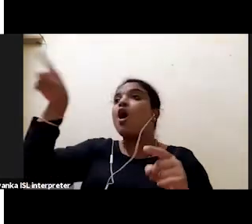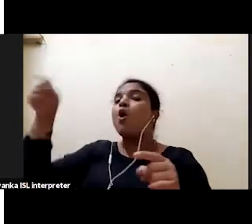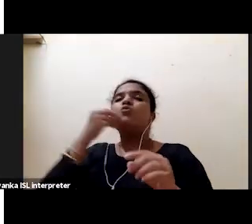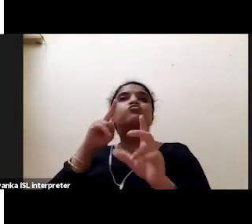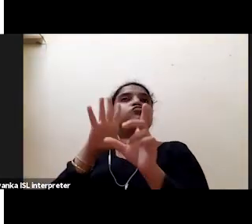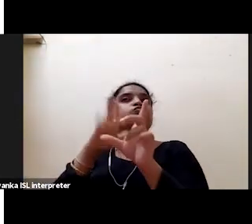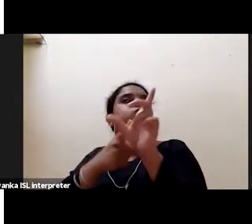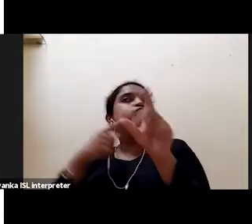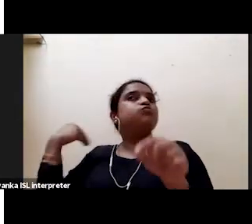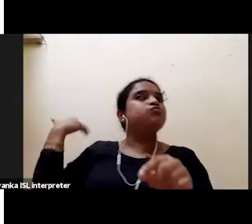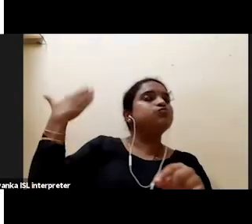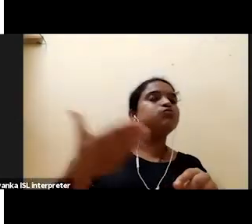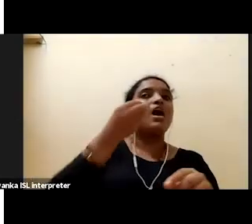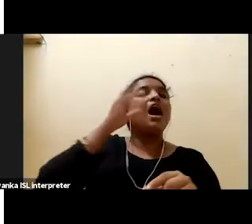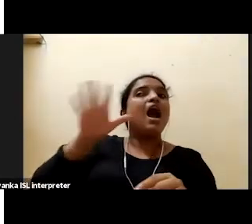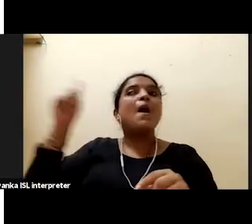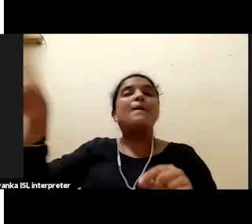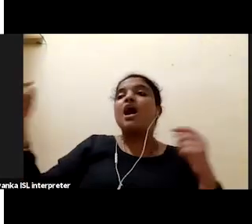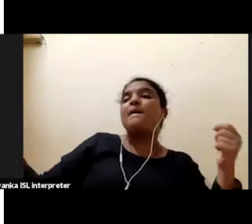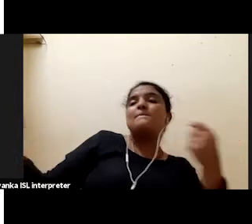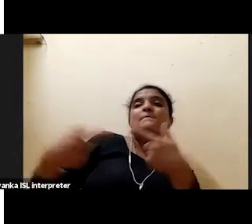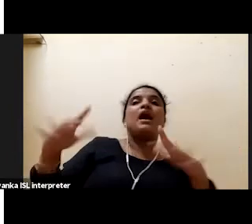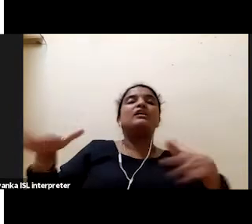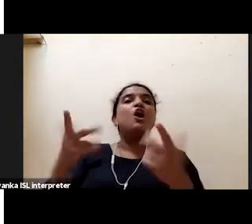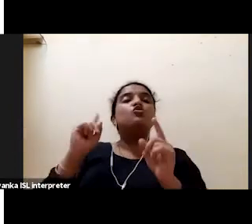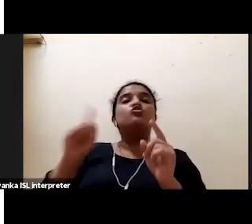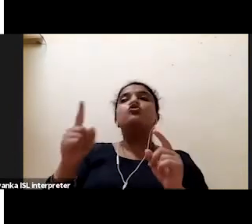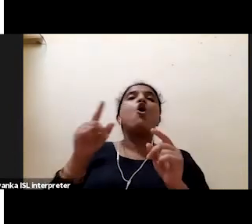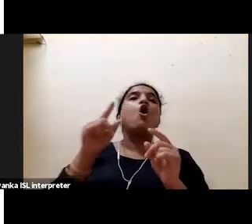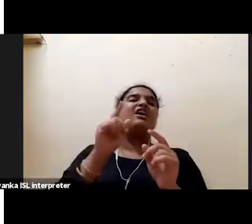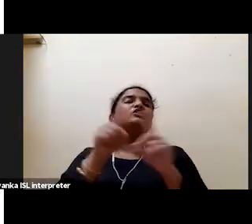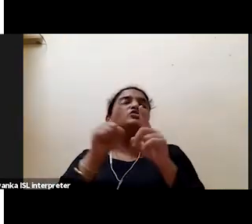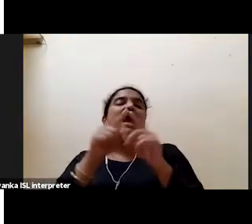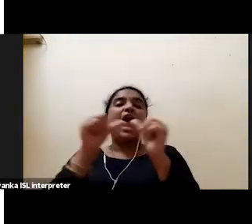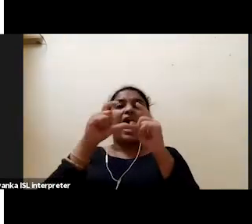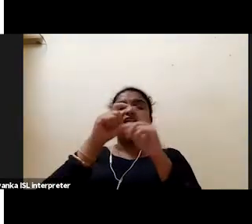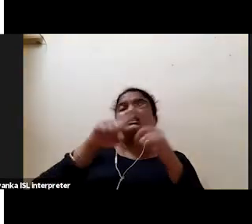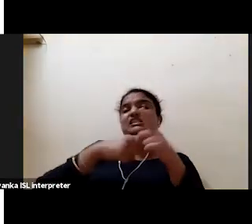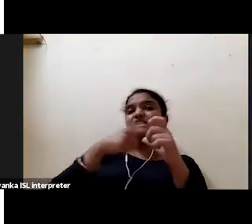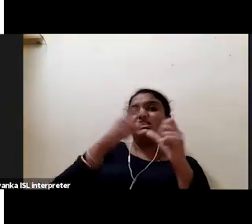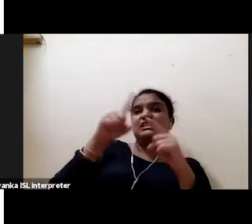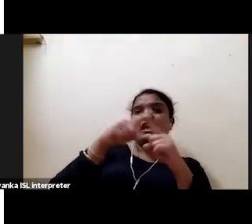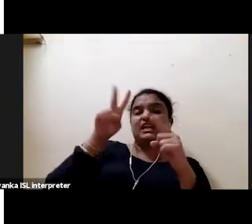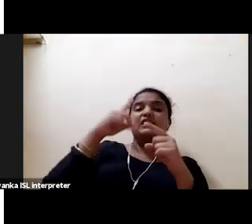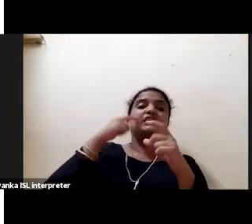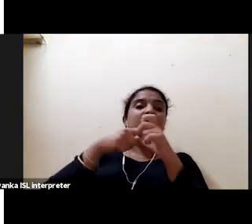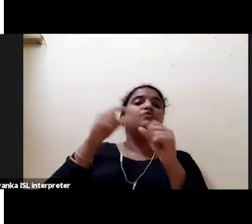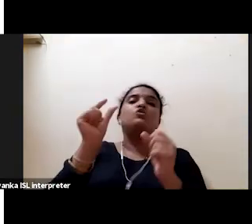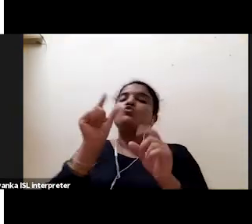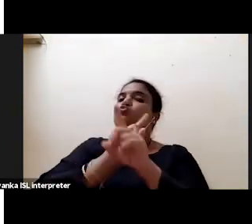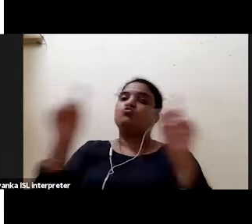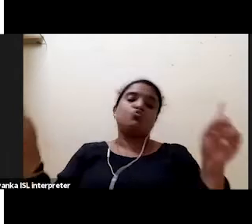and we haven't eaten it, so we find it odd or funny. So never use adjectives like that. um,